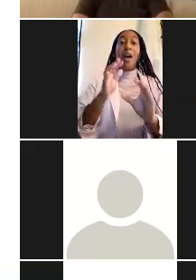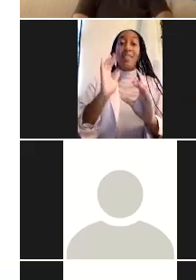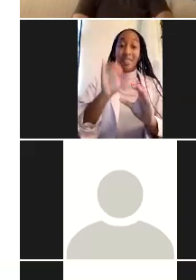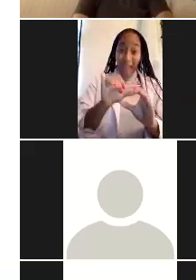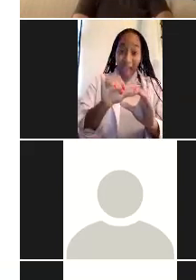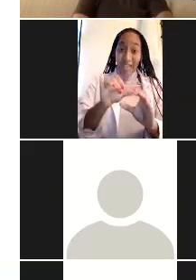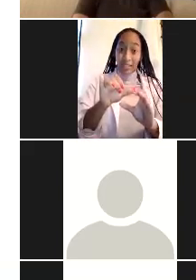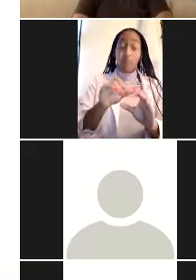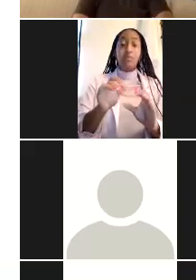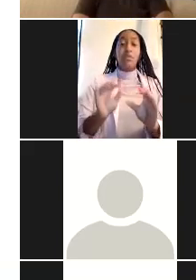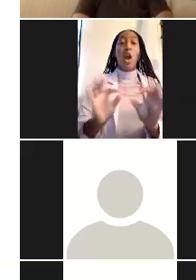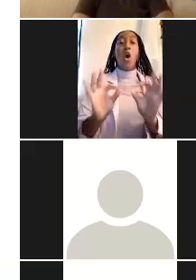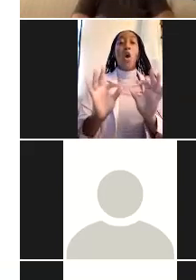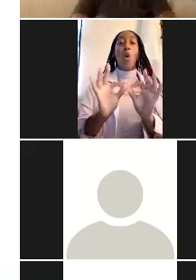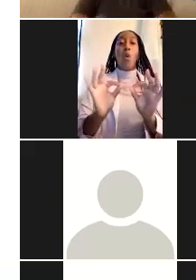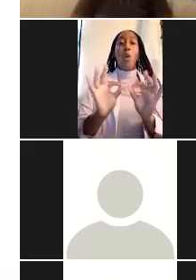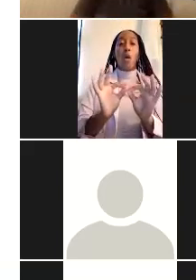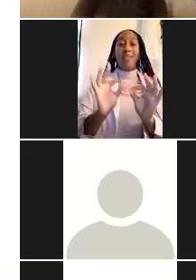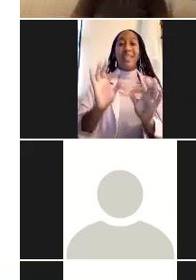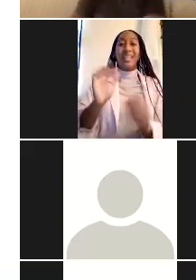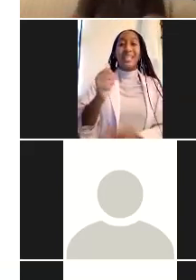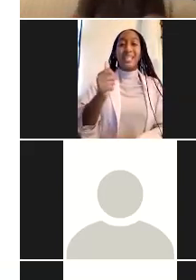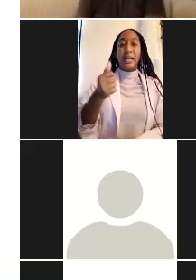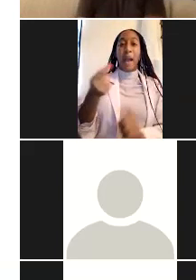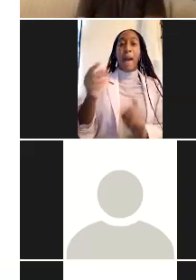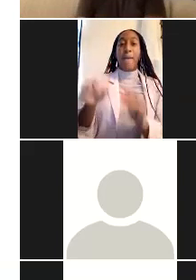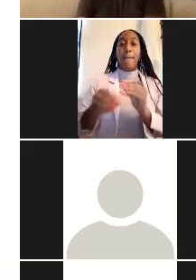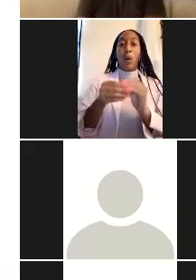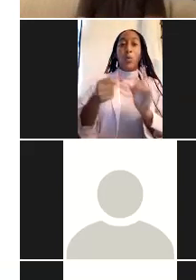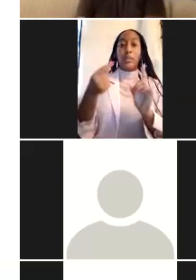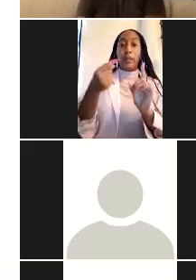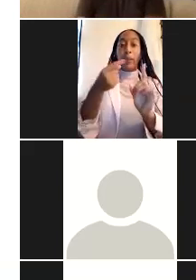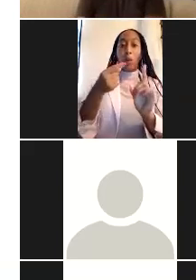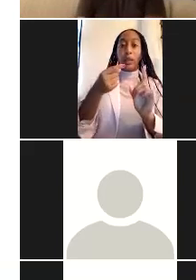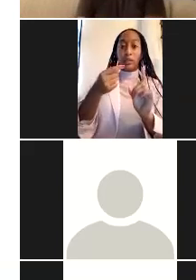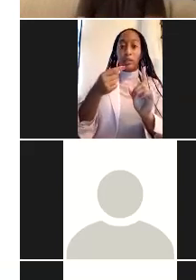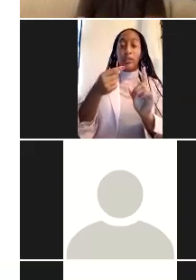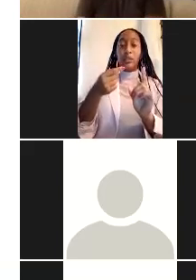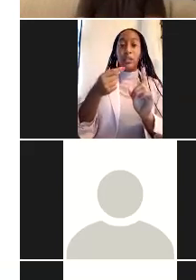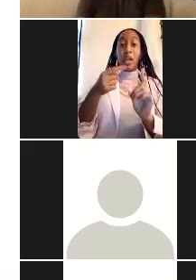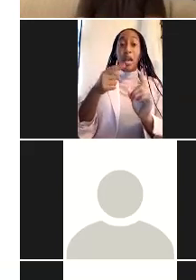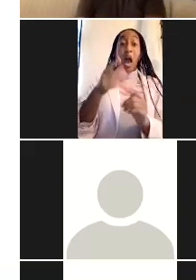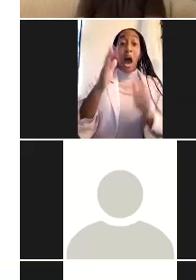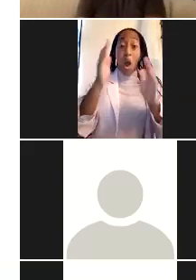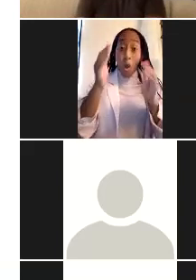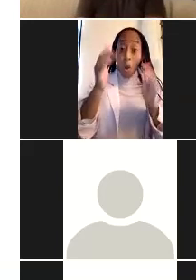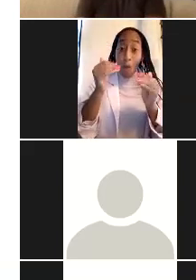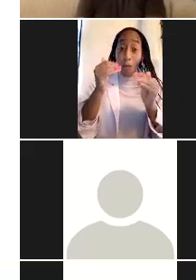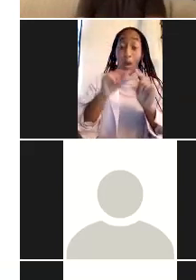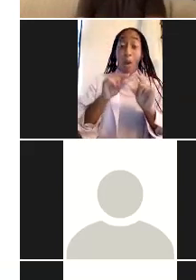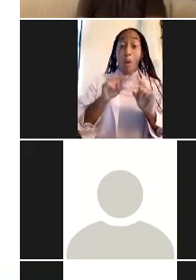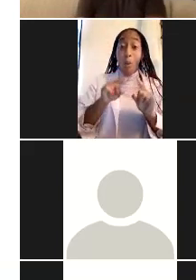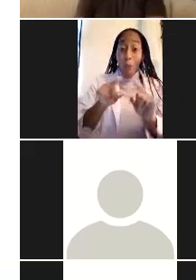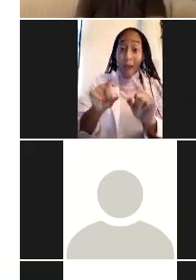my hope is that while you're building this study guide, you'll be reviewing those items, right? And that will help you in your understanding.